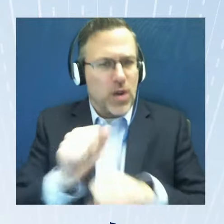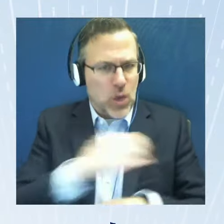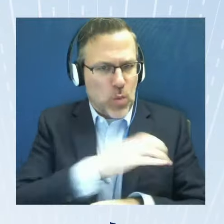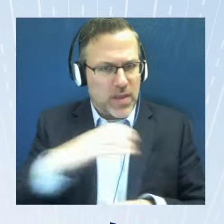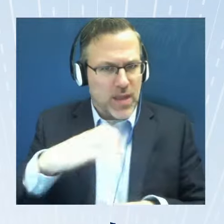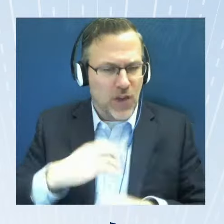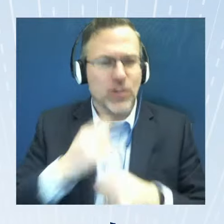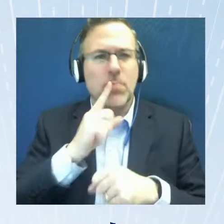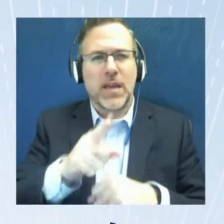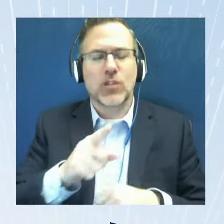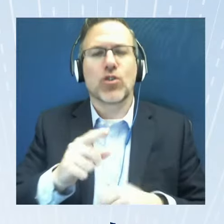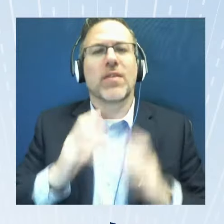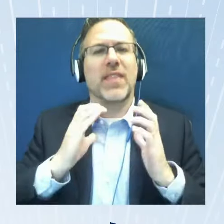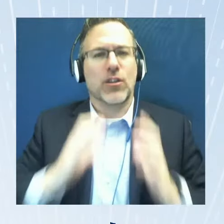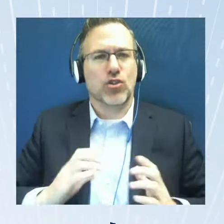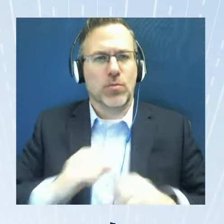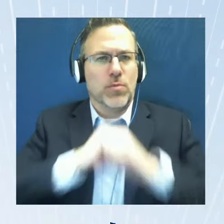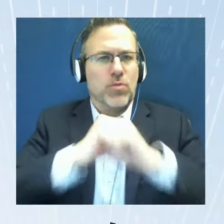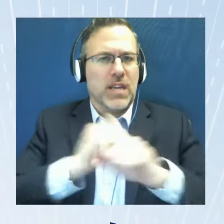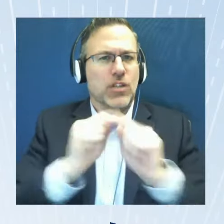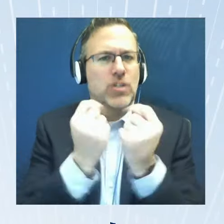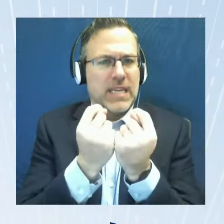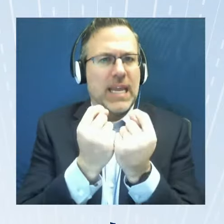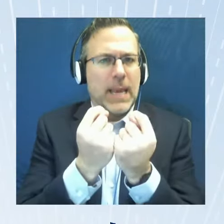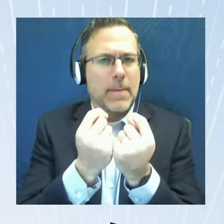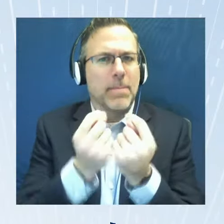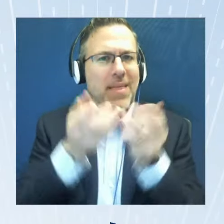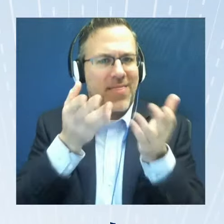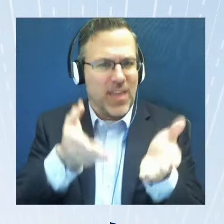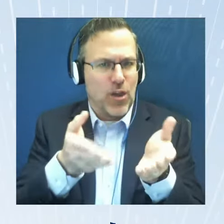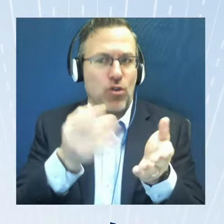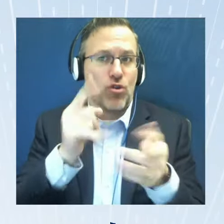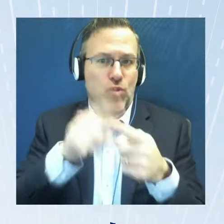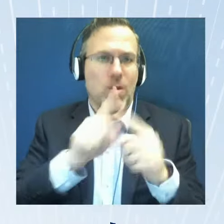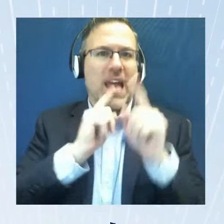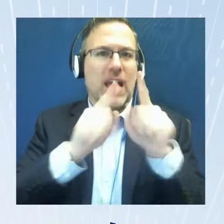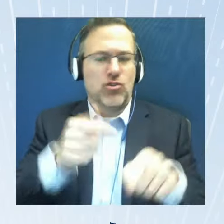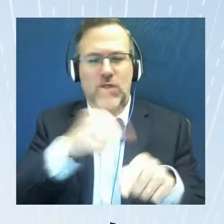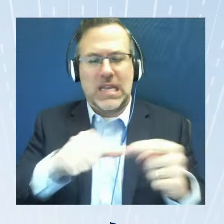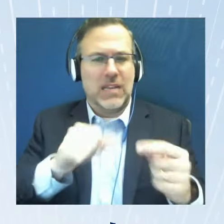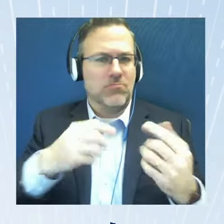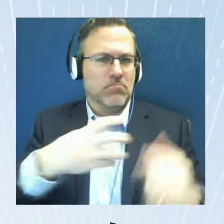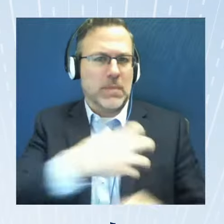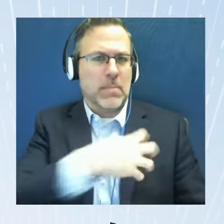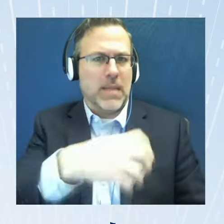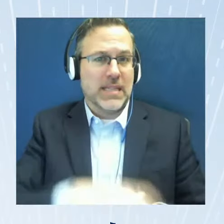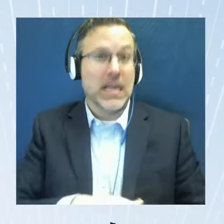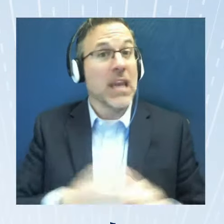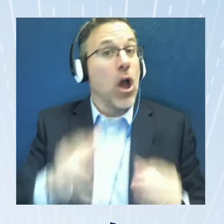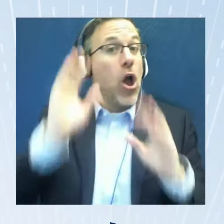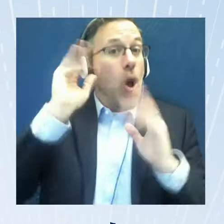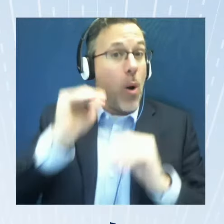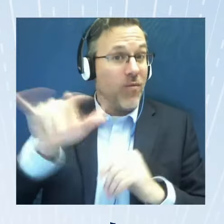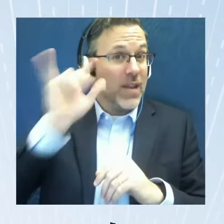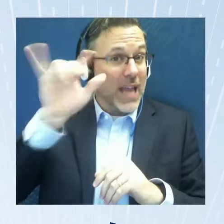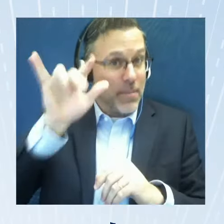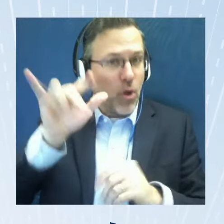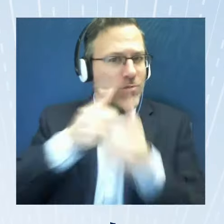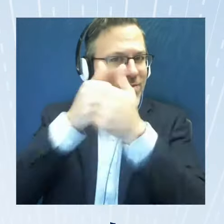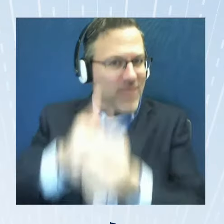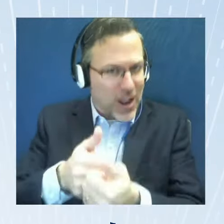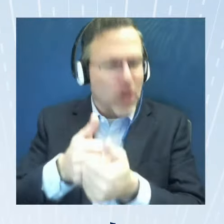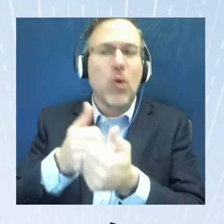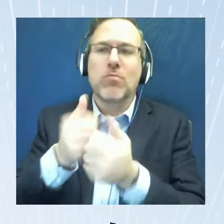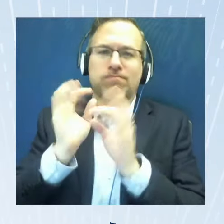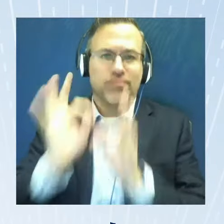of the complaints that come in. Of course, our preference is that they do the right thing in the first place, and you don't need enforcement. But in order for that to happen, you have to